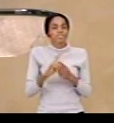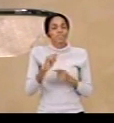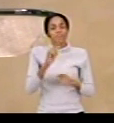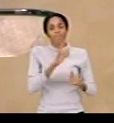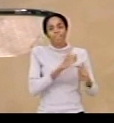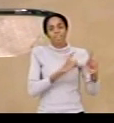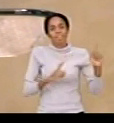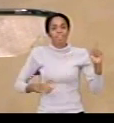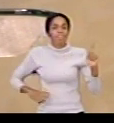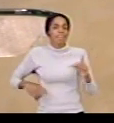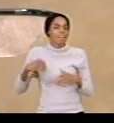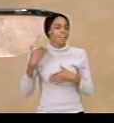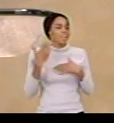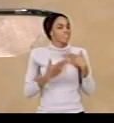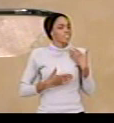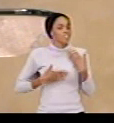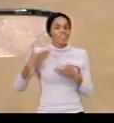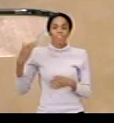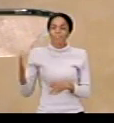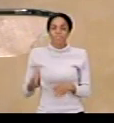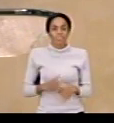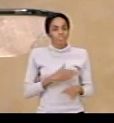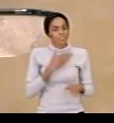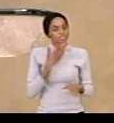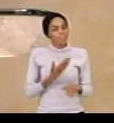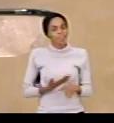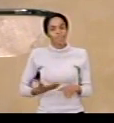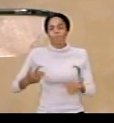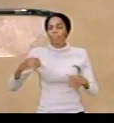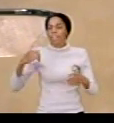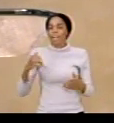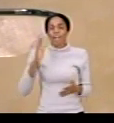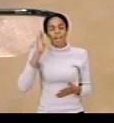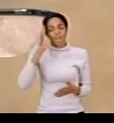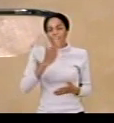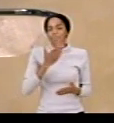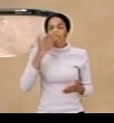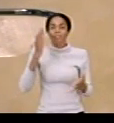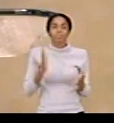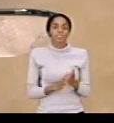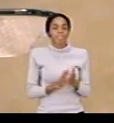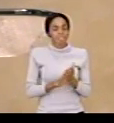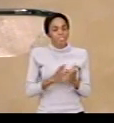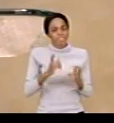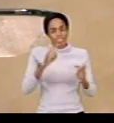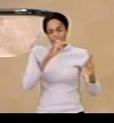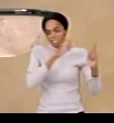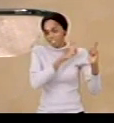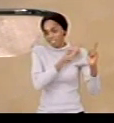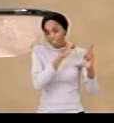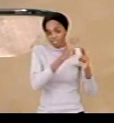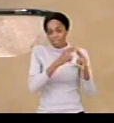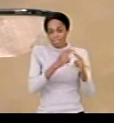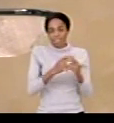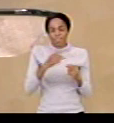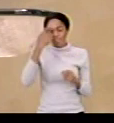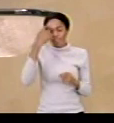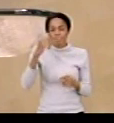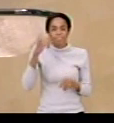the Lord a new song. I will praise his